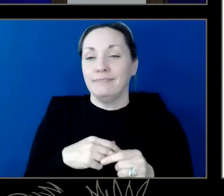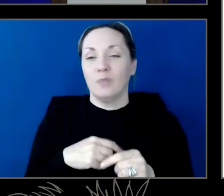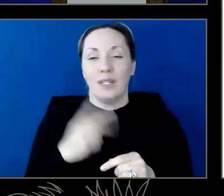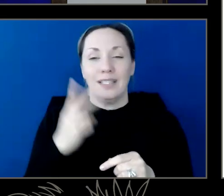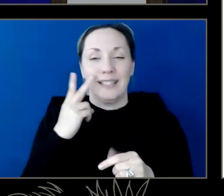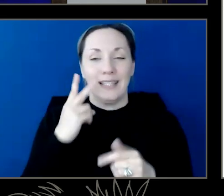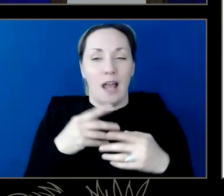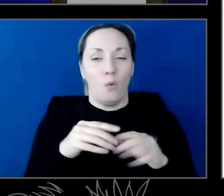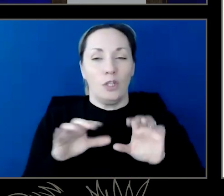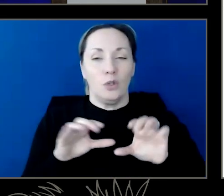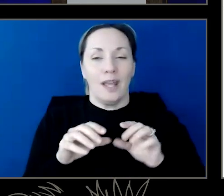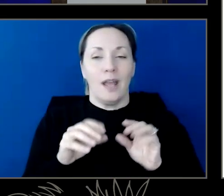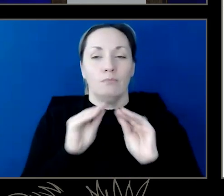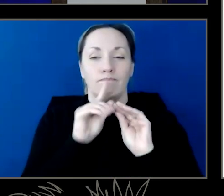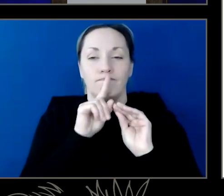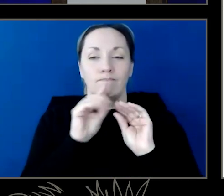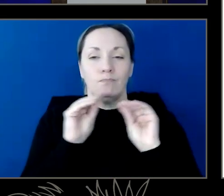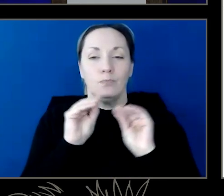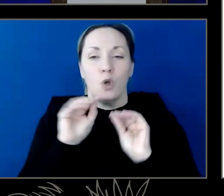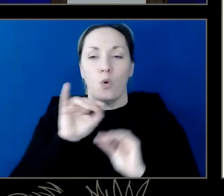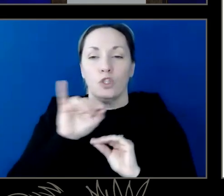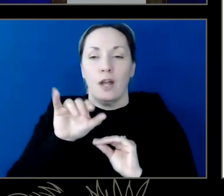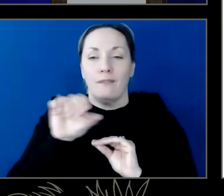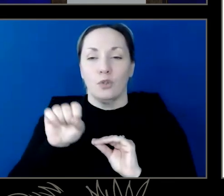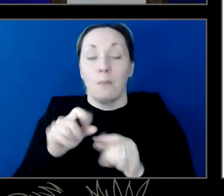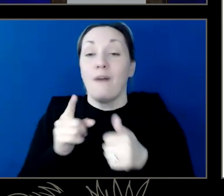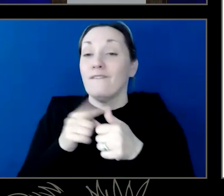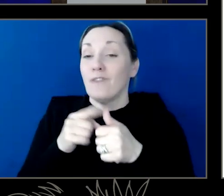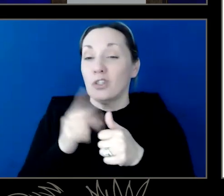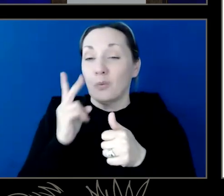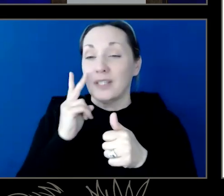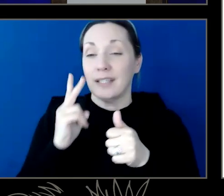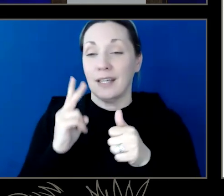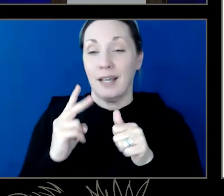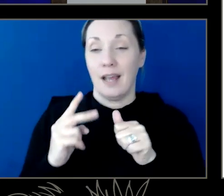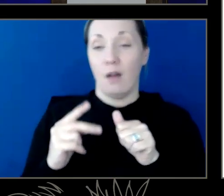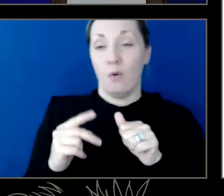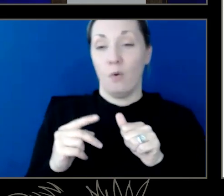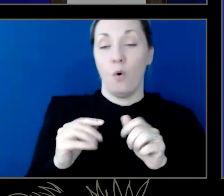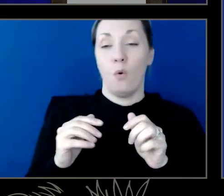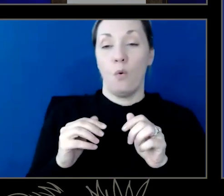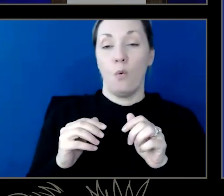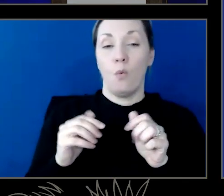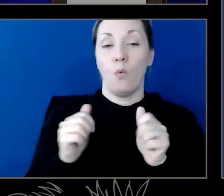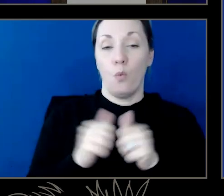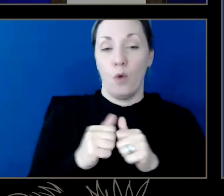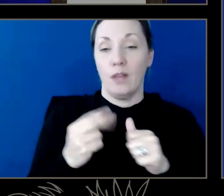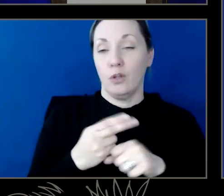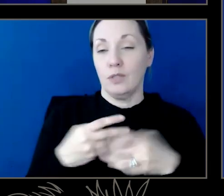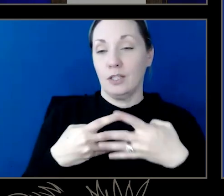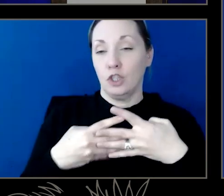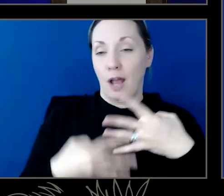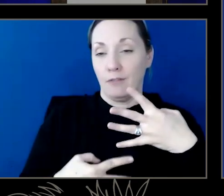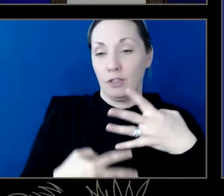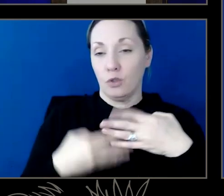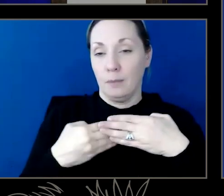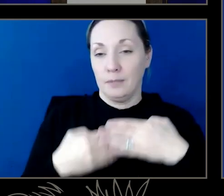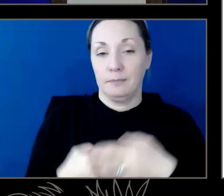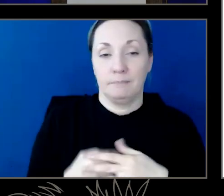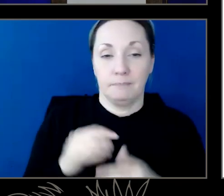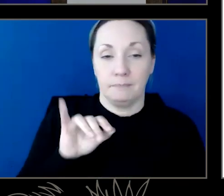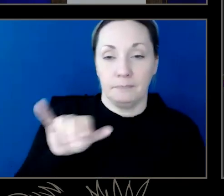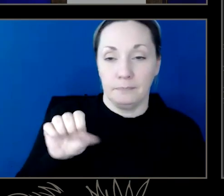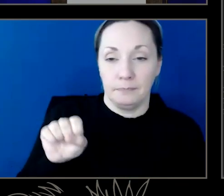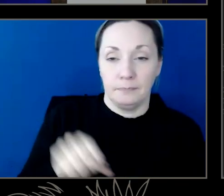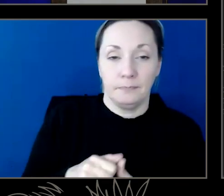this accordion without using any JavaScript. But first, we'll see how we build it with using JavaScript. Okay, this is